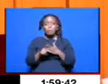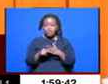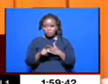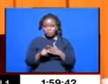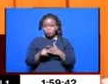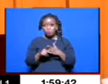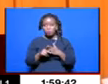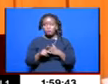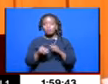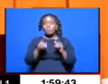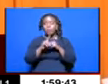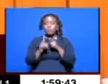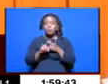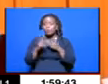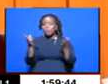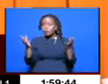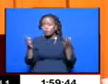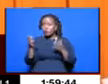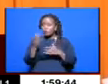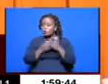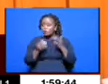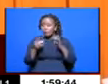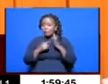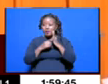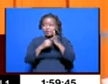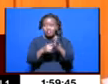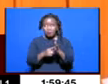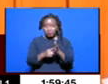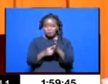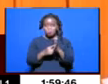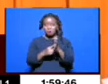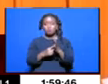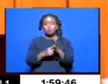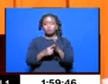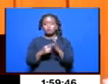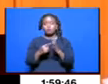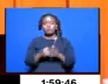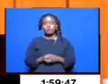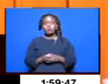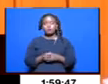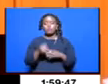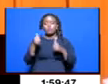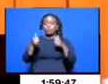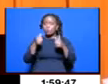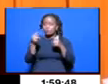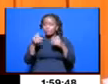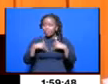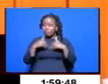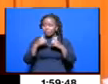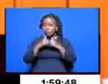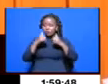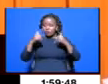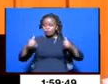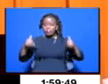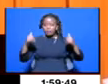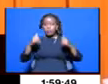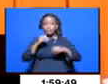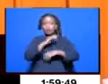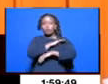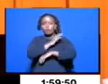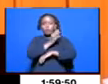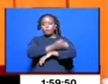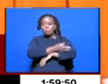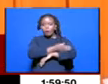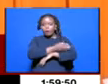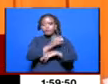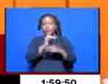An uncontentious example of popular doctrine, for instance, is that of the separation of powers in a tripartite form